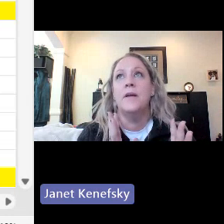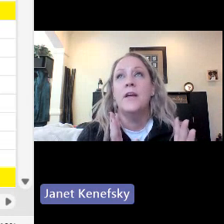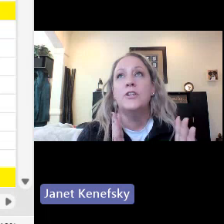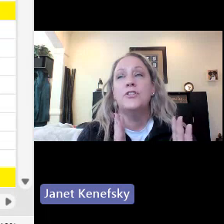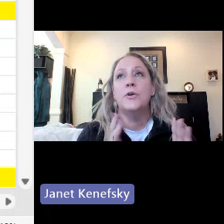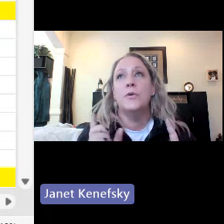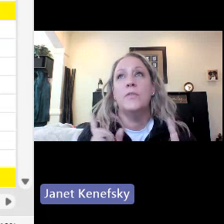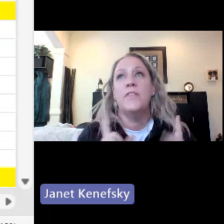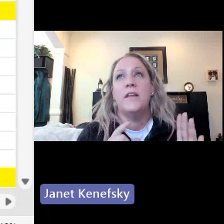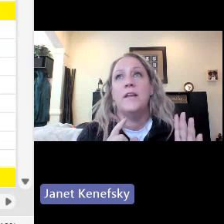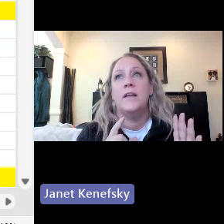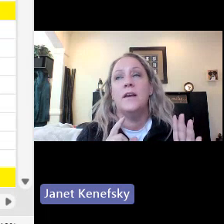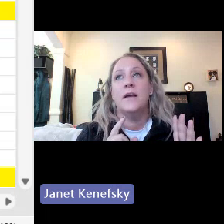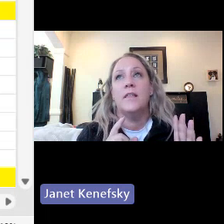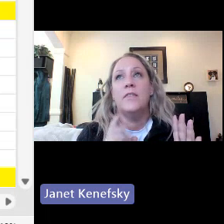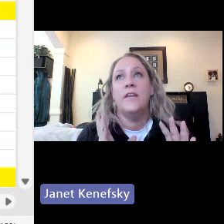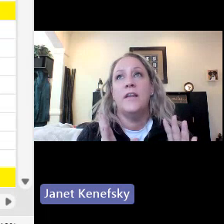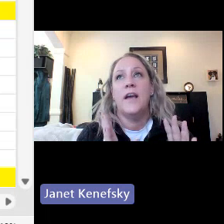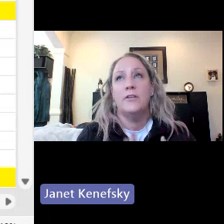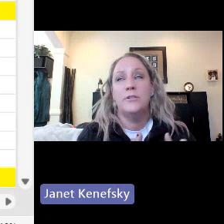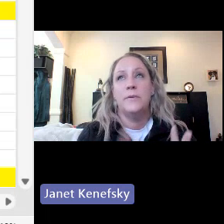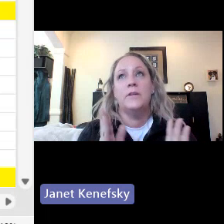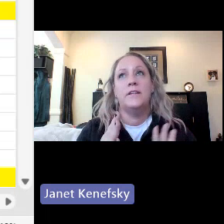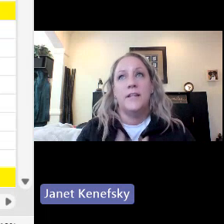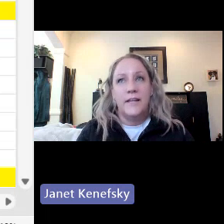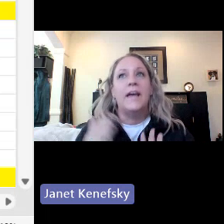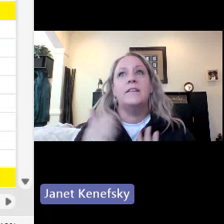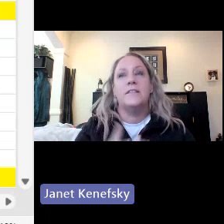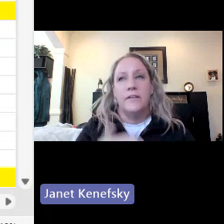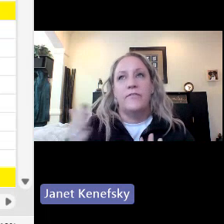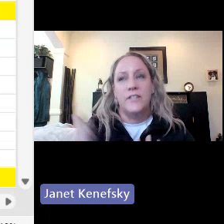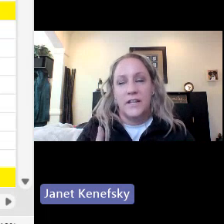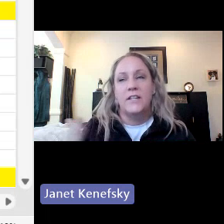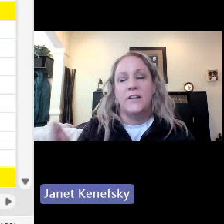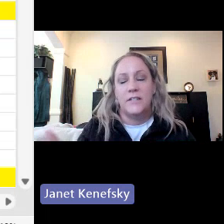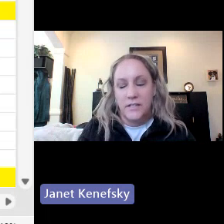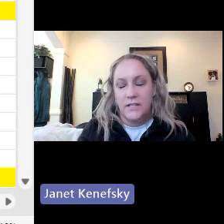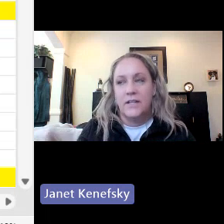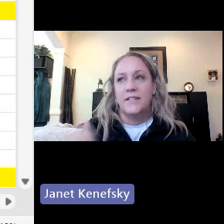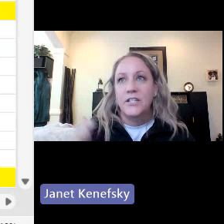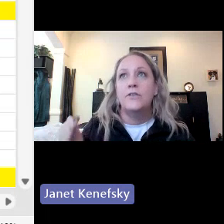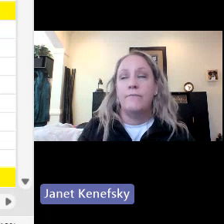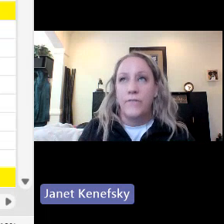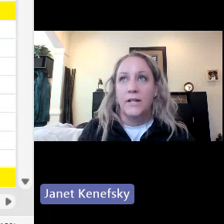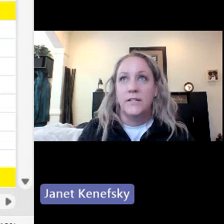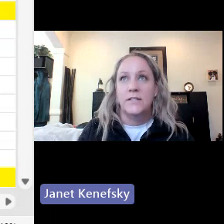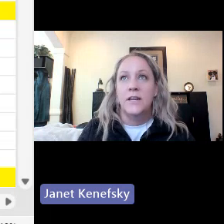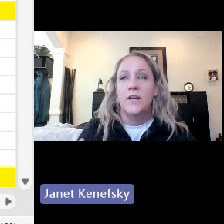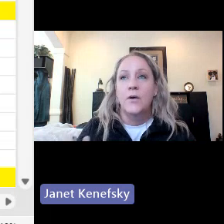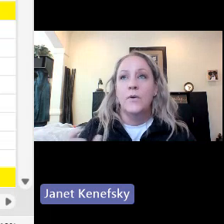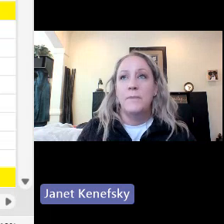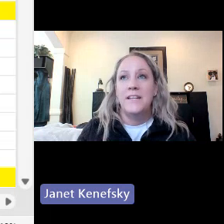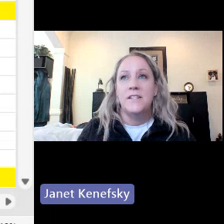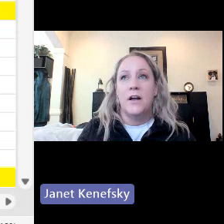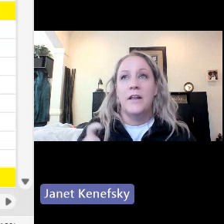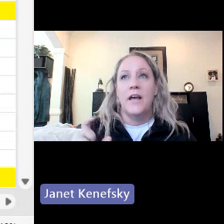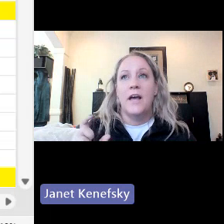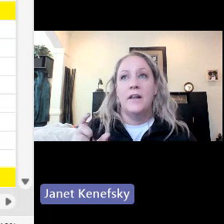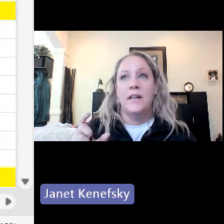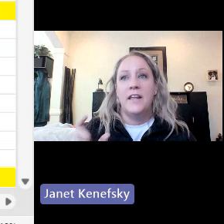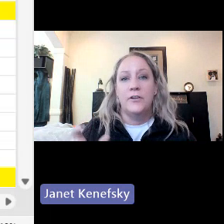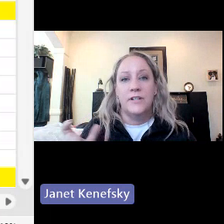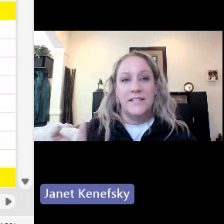this. So the eligibility to get continued funds was